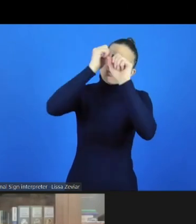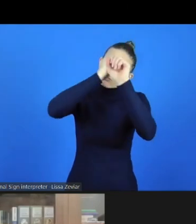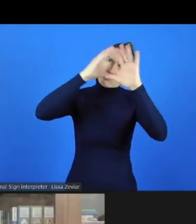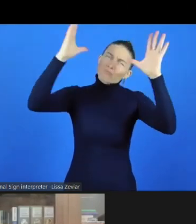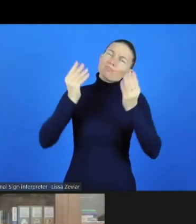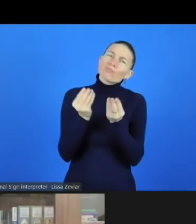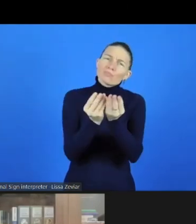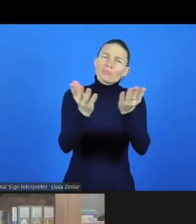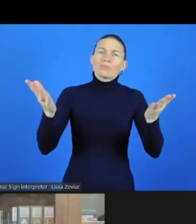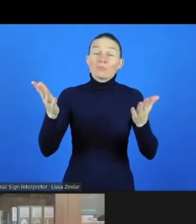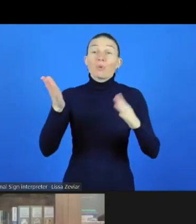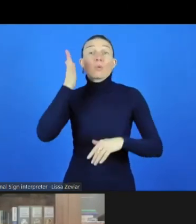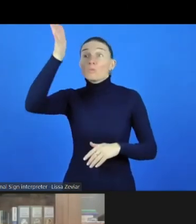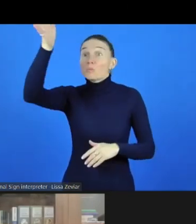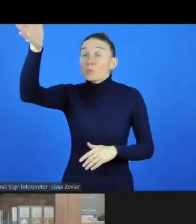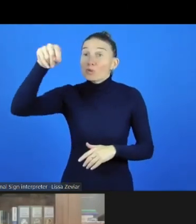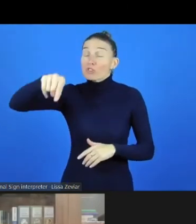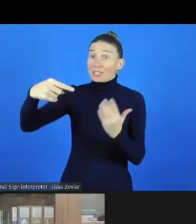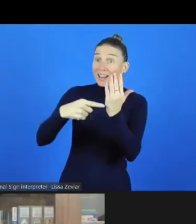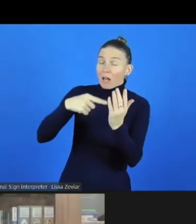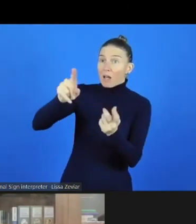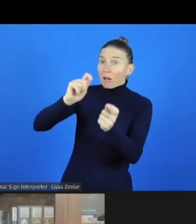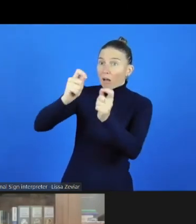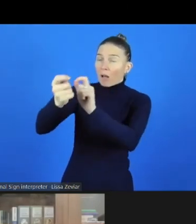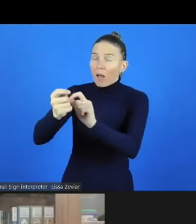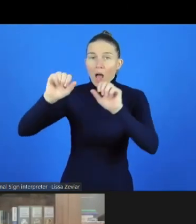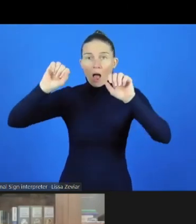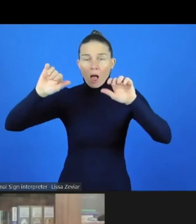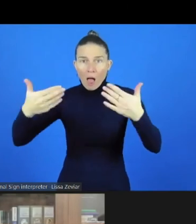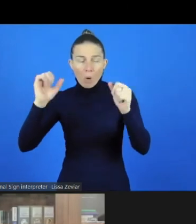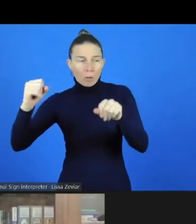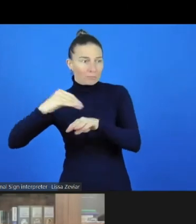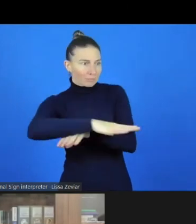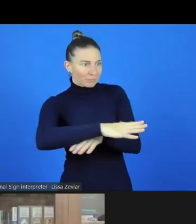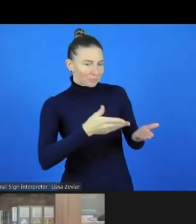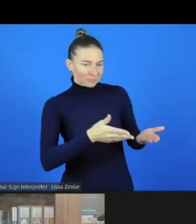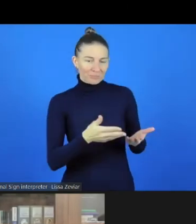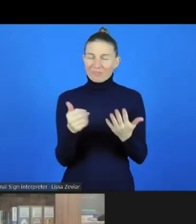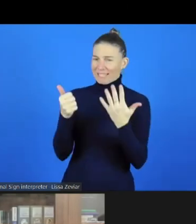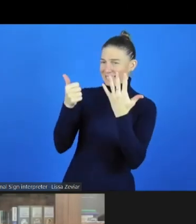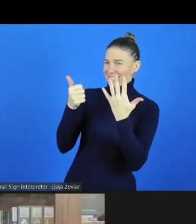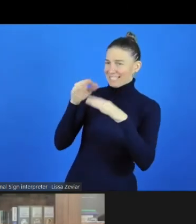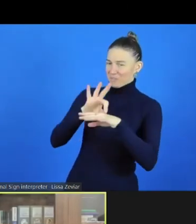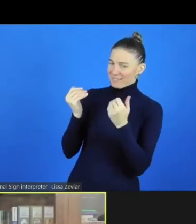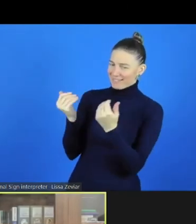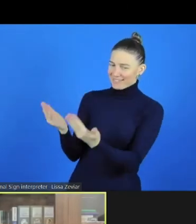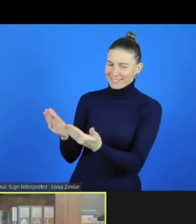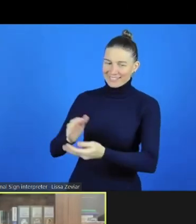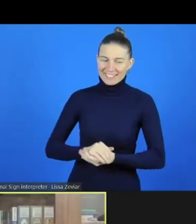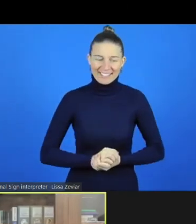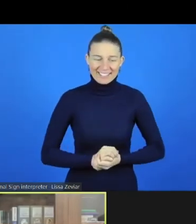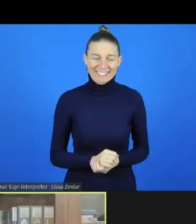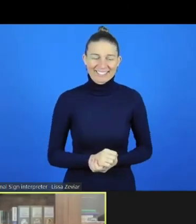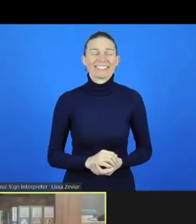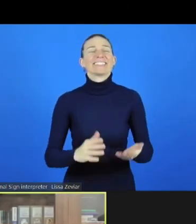access to employment for persons with disabilities? And you have 6 minutes, and I'm handing over to you. Thank you so much, Charlotte.